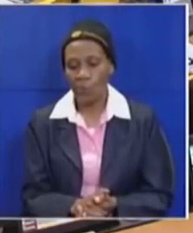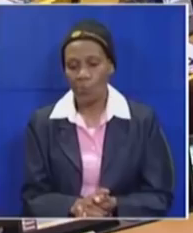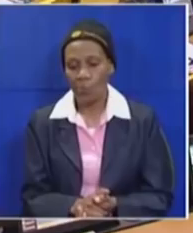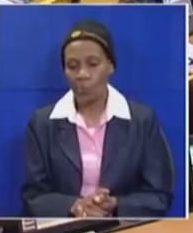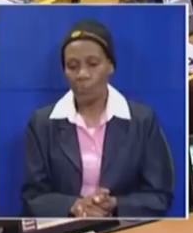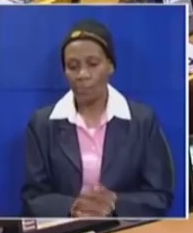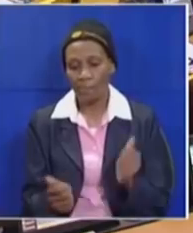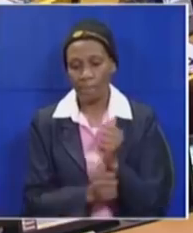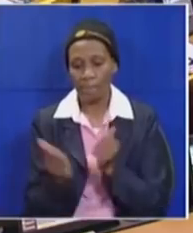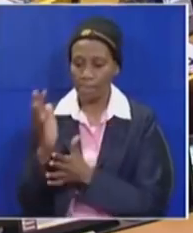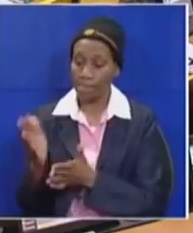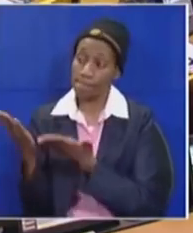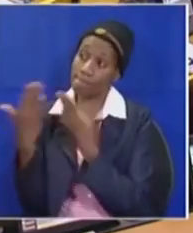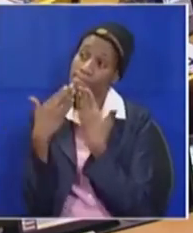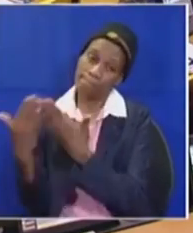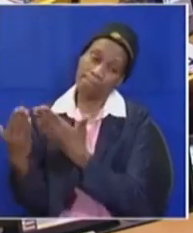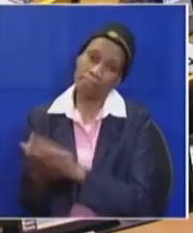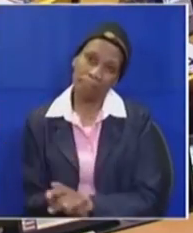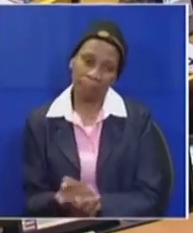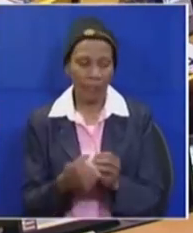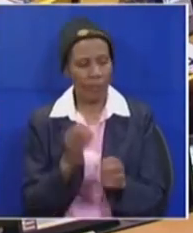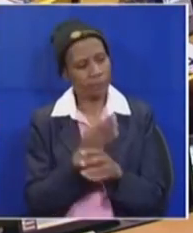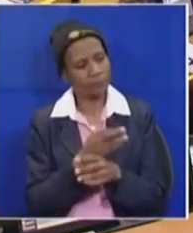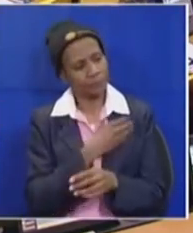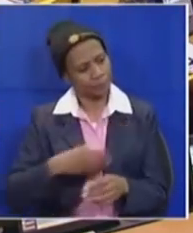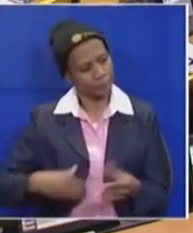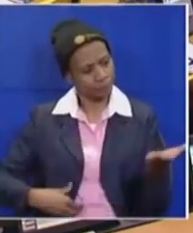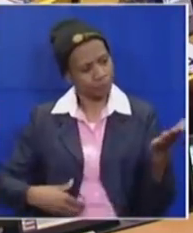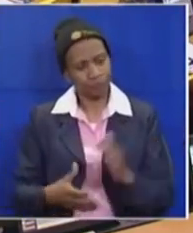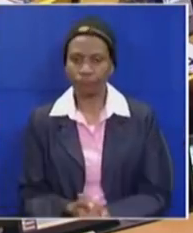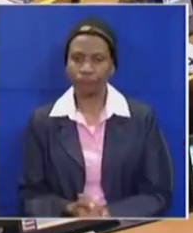Thank you, Deputy Speaker. Mr. President.